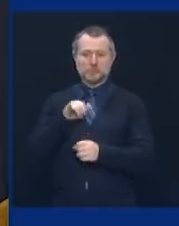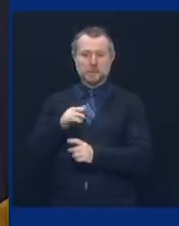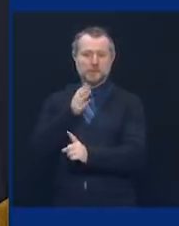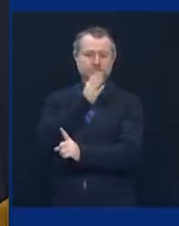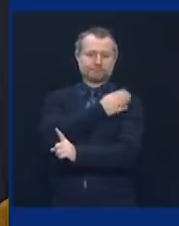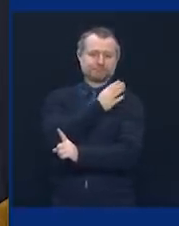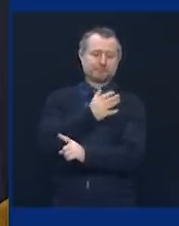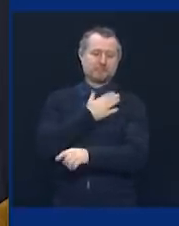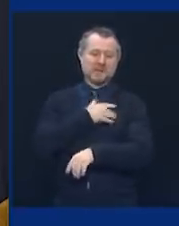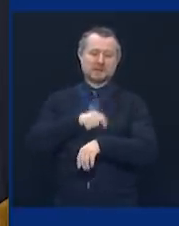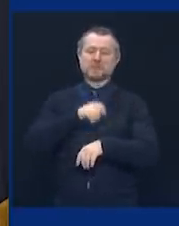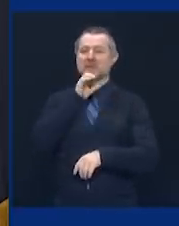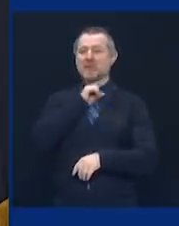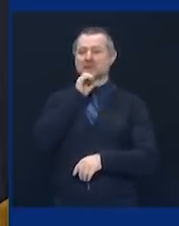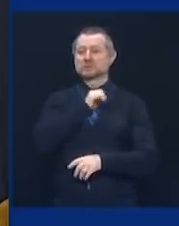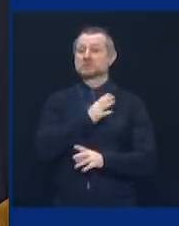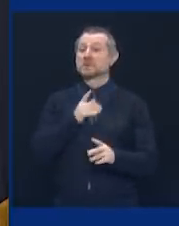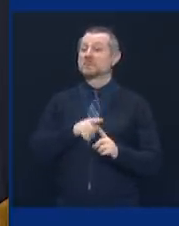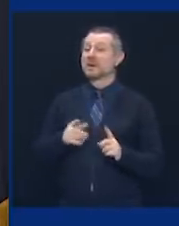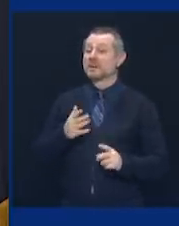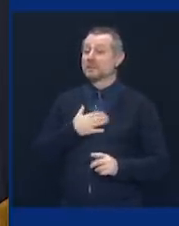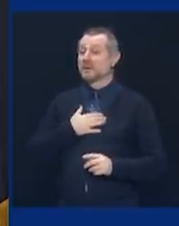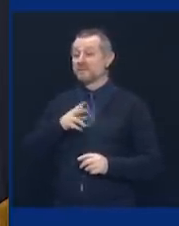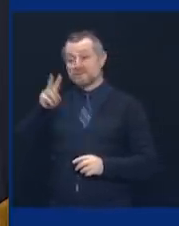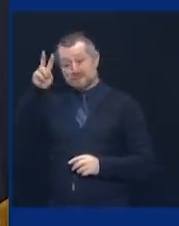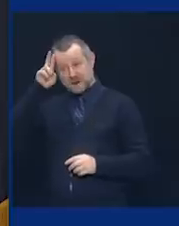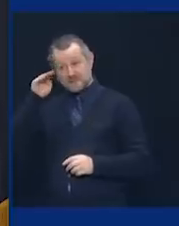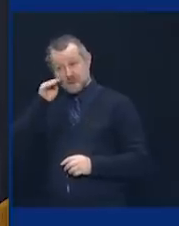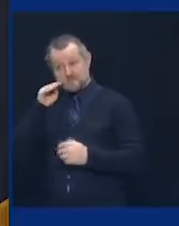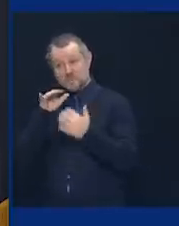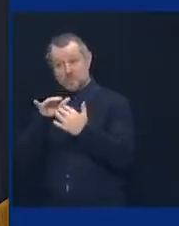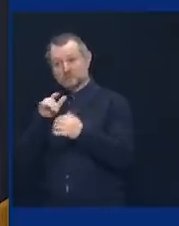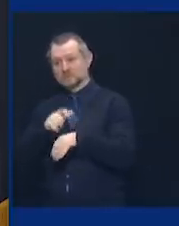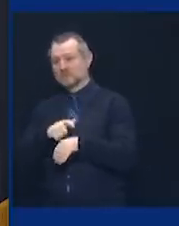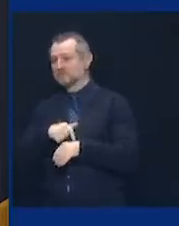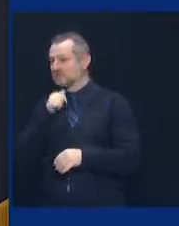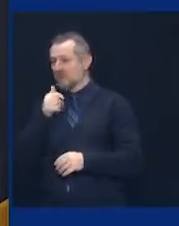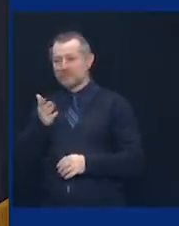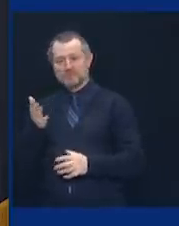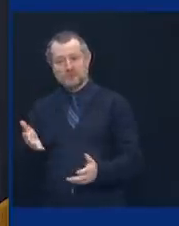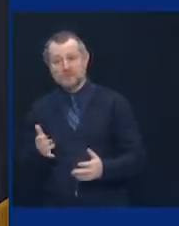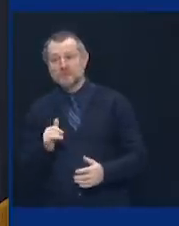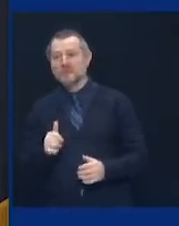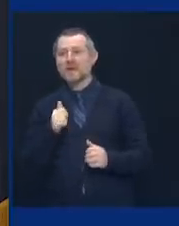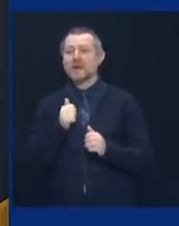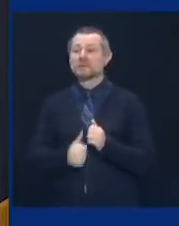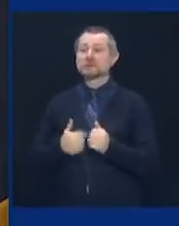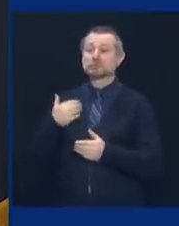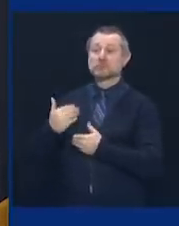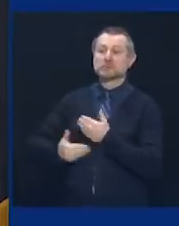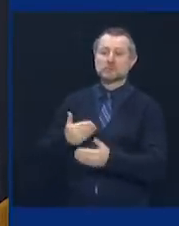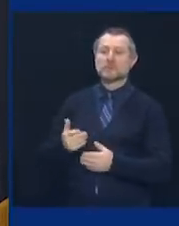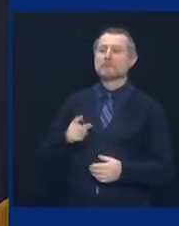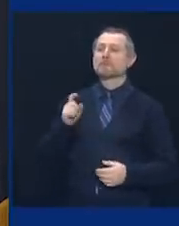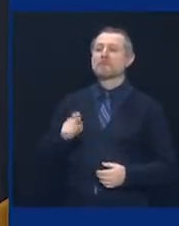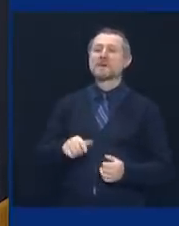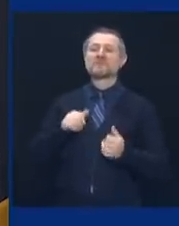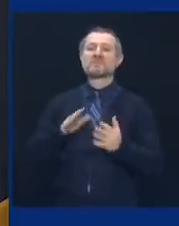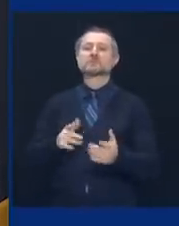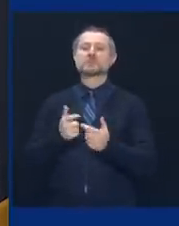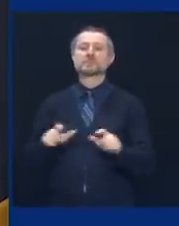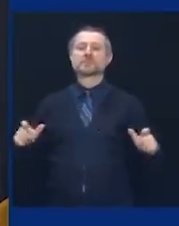age-wise, going to Vietnam. I mean, every generation gets its test, and it